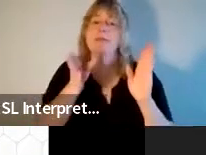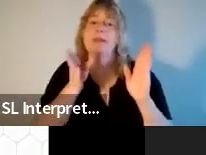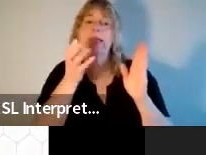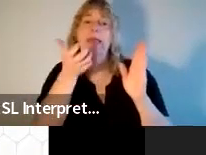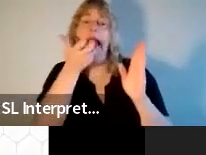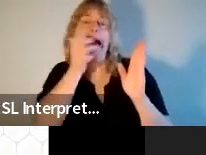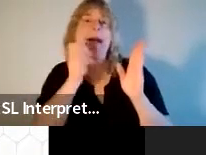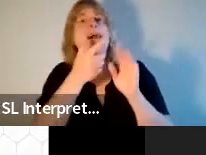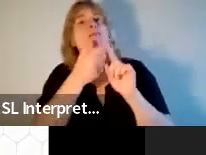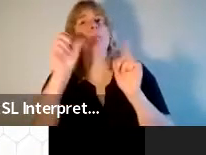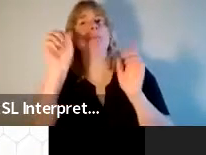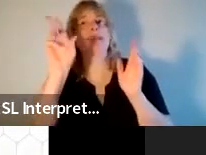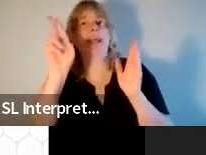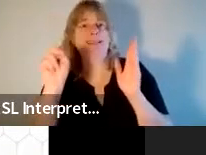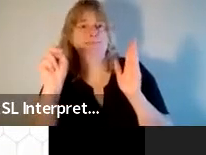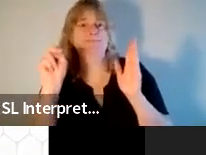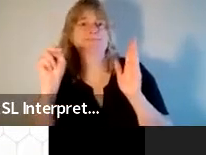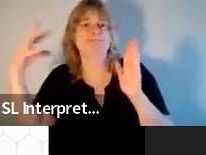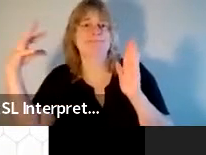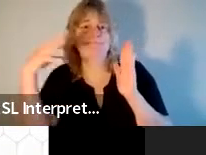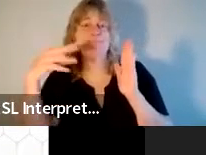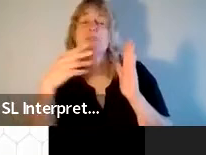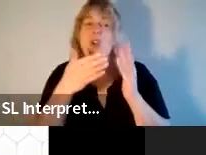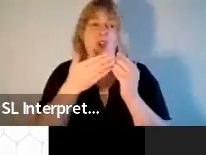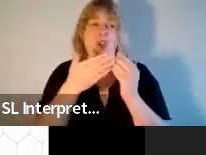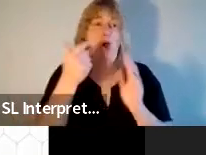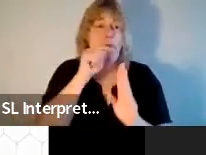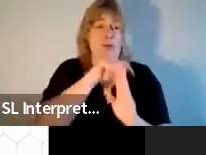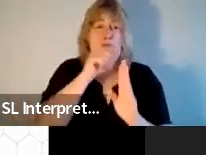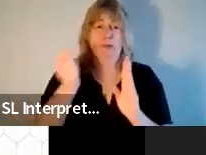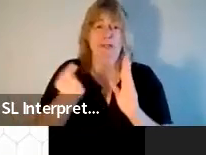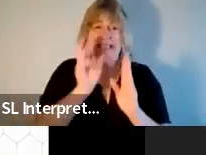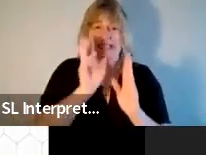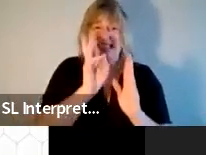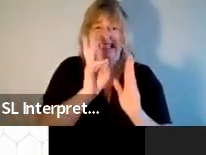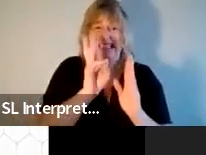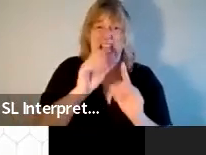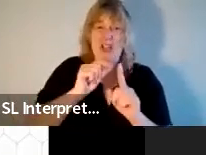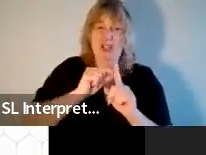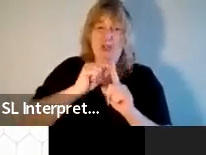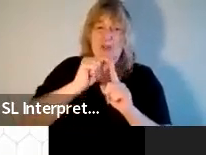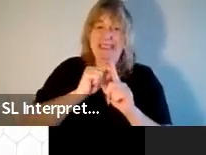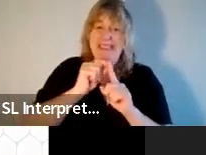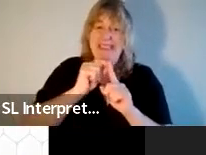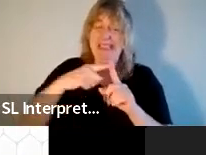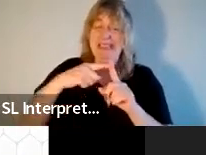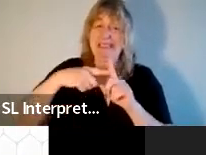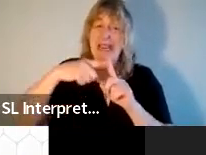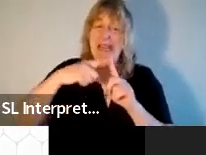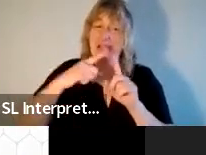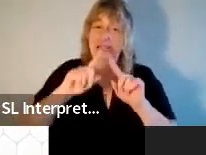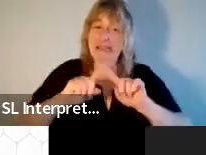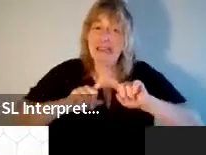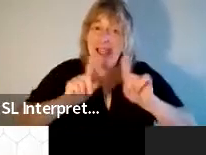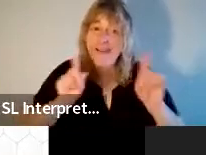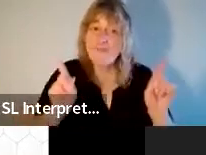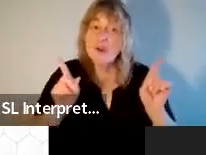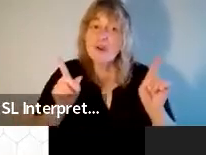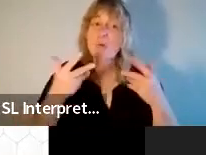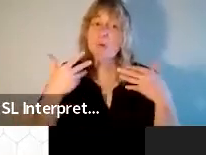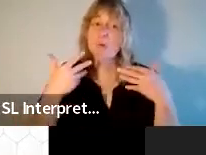side. Almost a 600-degree temperature difference between the hot side and the cold side. And that's the